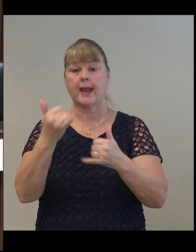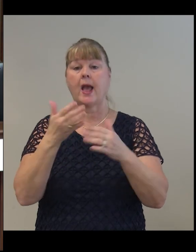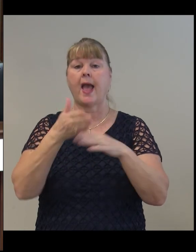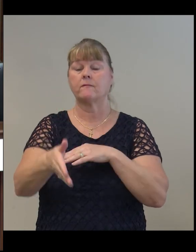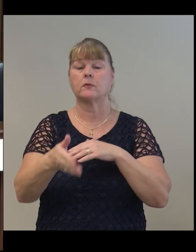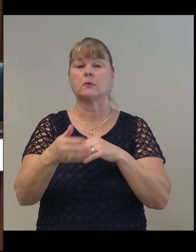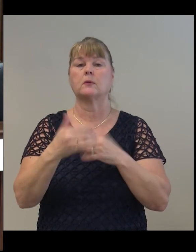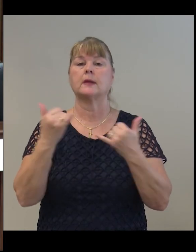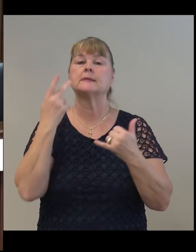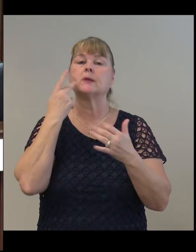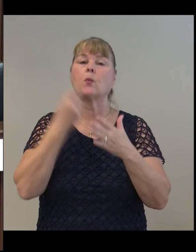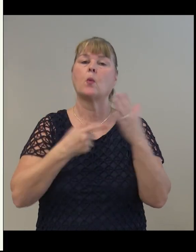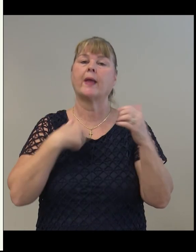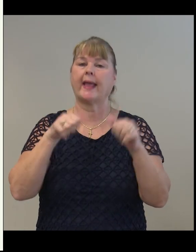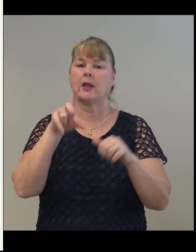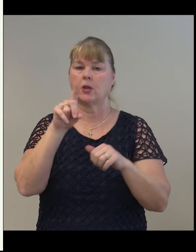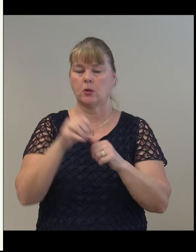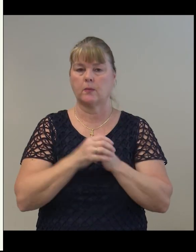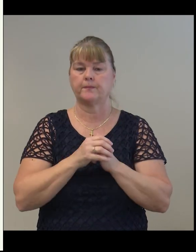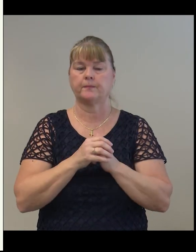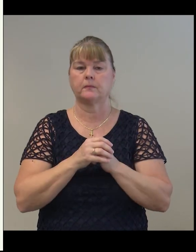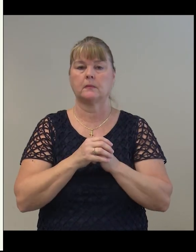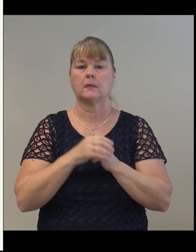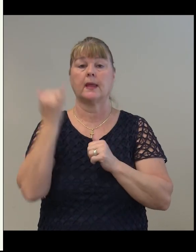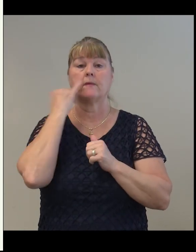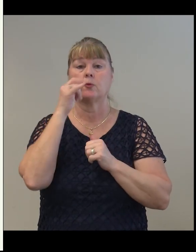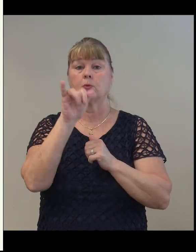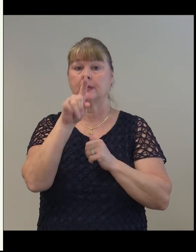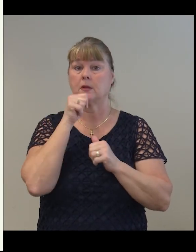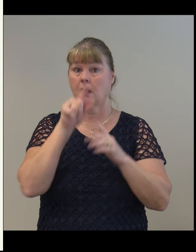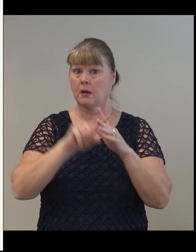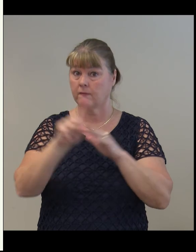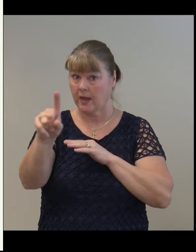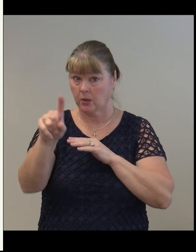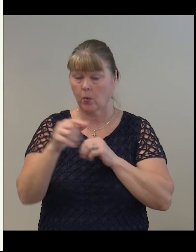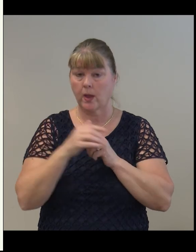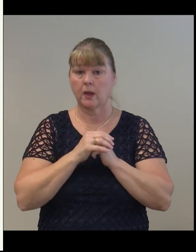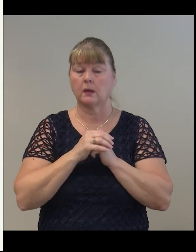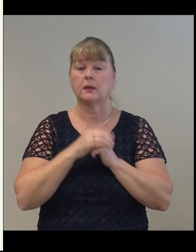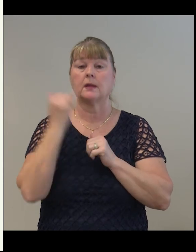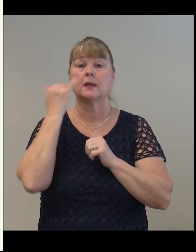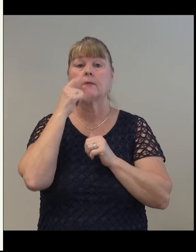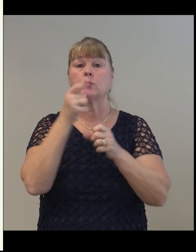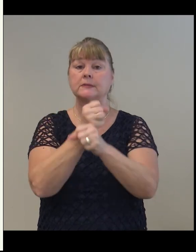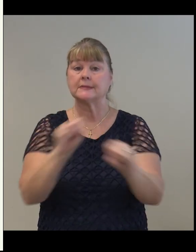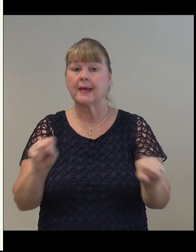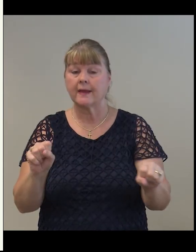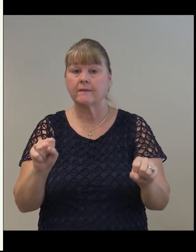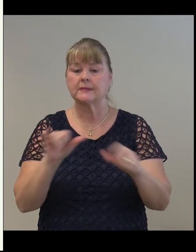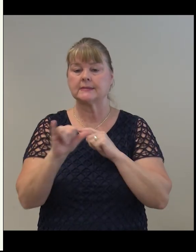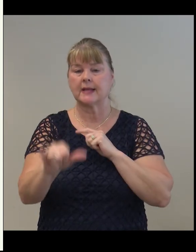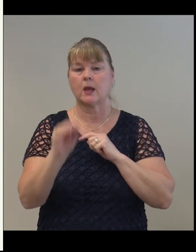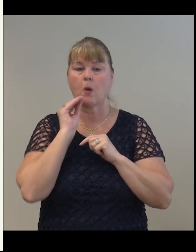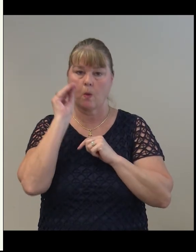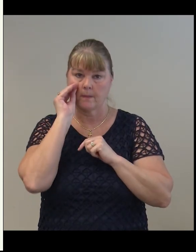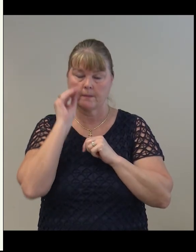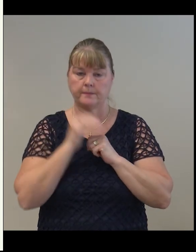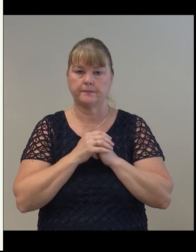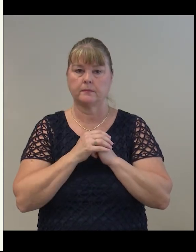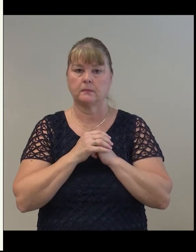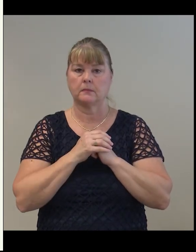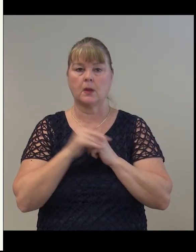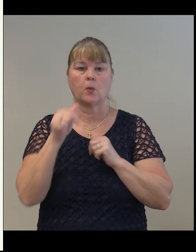we're afterwards. Let's see what we can do. If you didn't evacuate, if you're safe, stay at